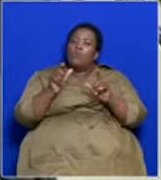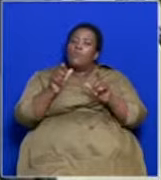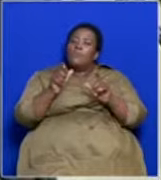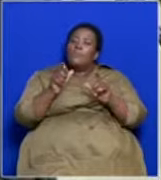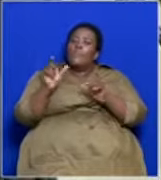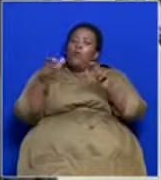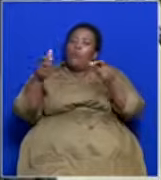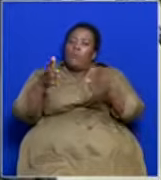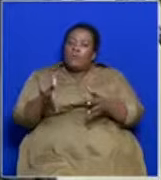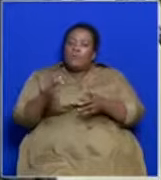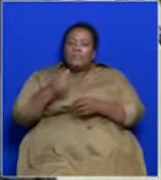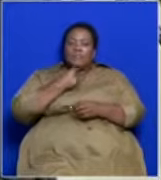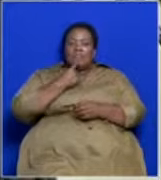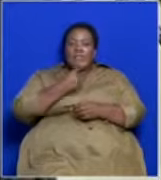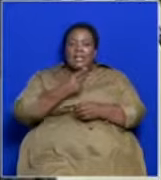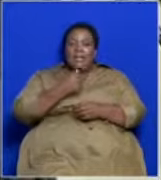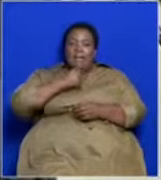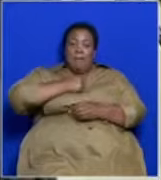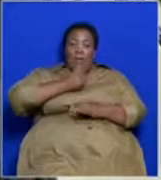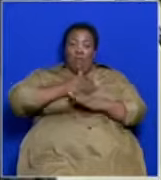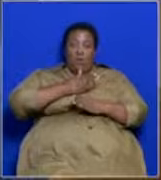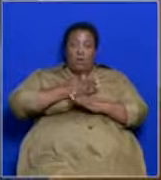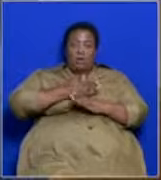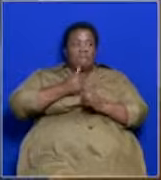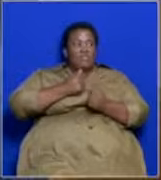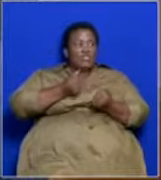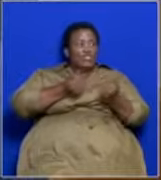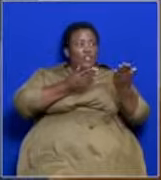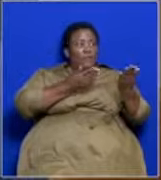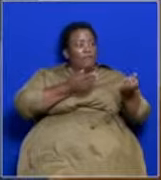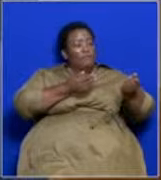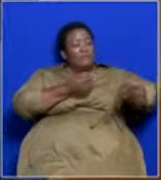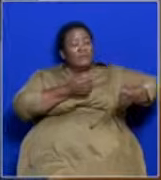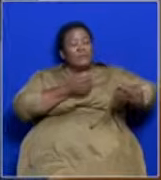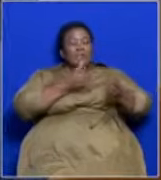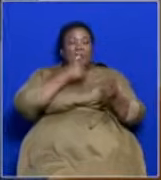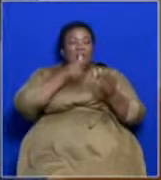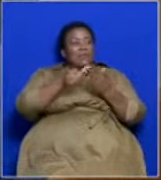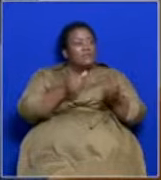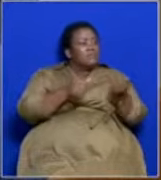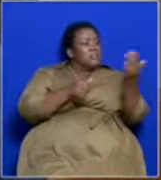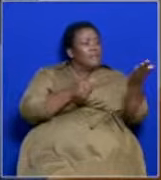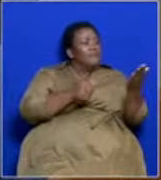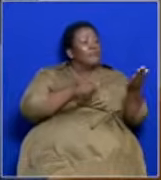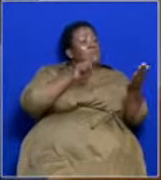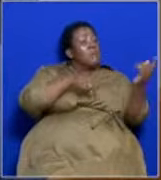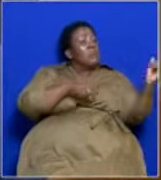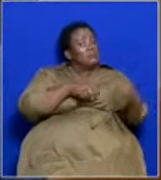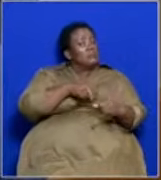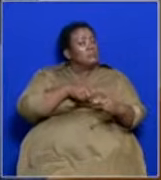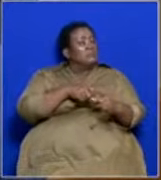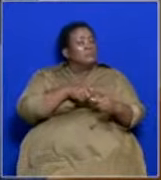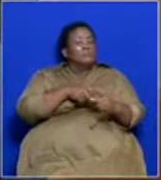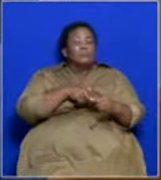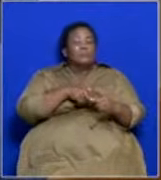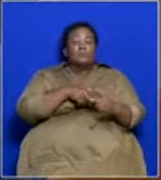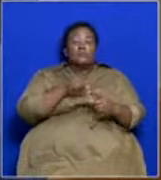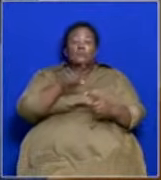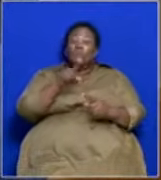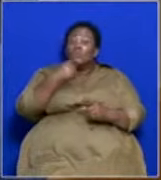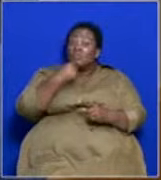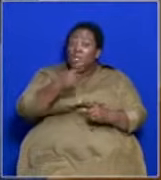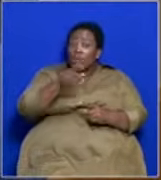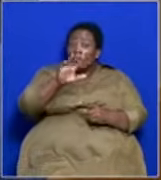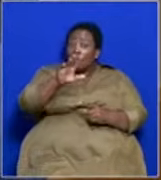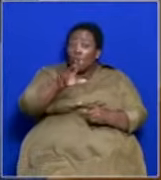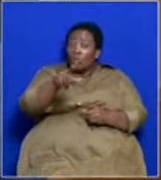serve. I did that. I cannot. You said you did not. Remember, you said you did not. I asked you, did